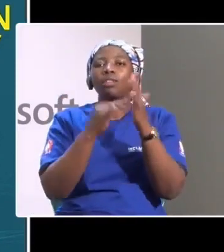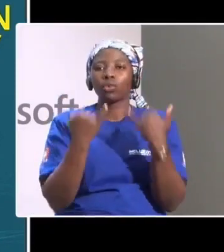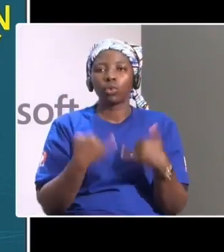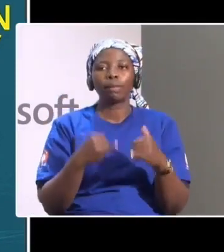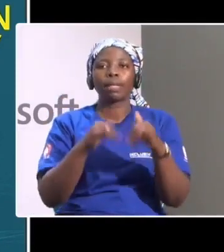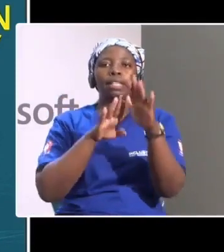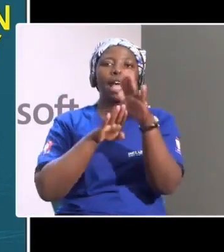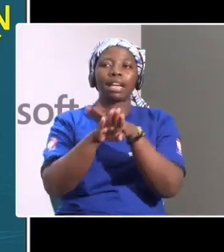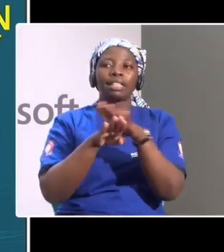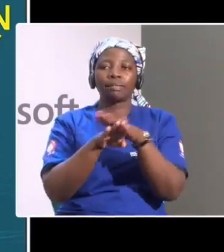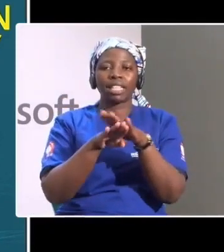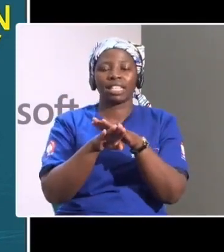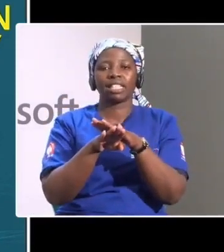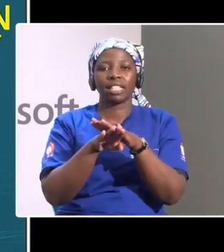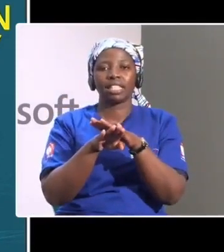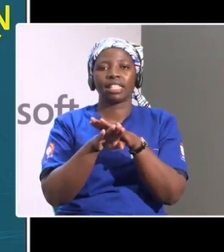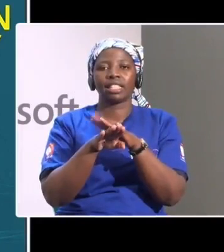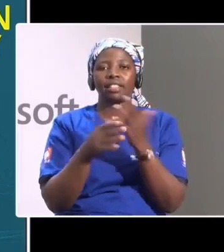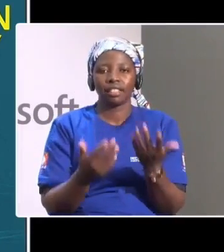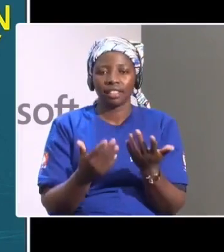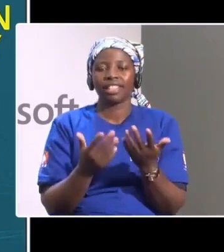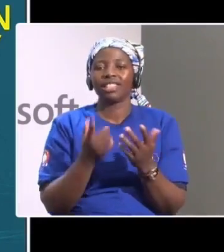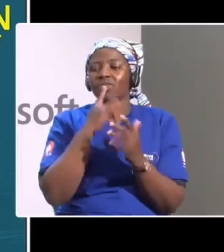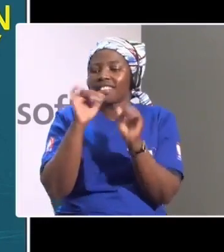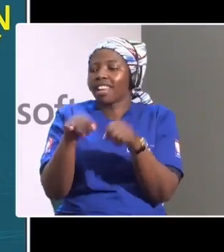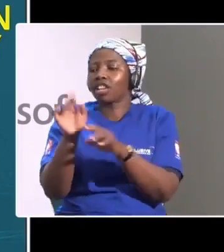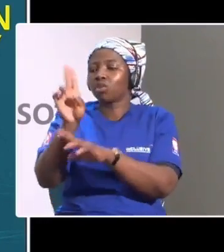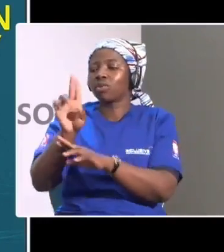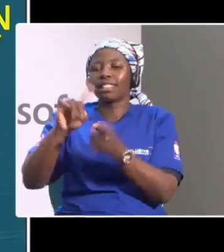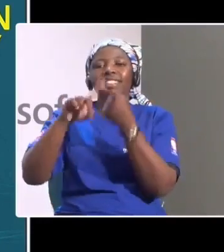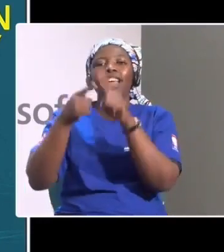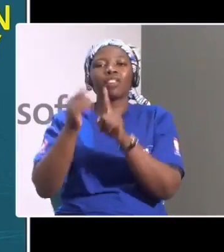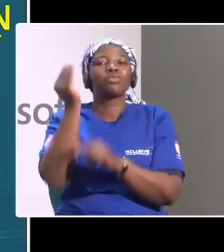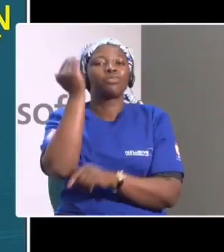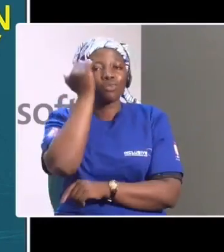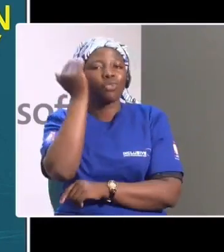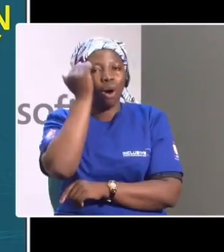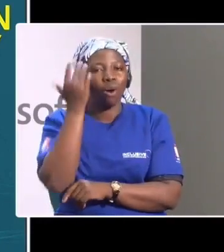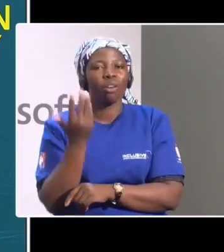accessibility, and as such they can use the standard to know what is